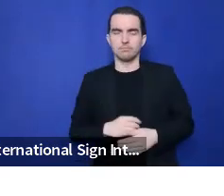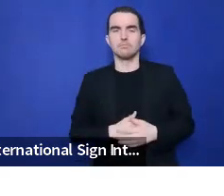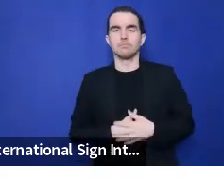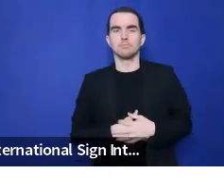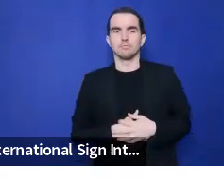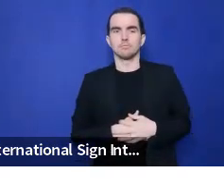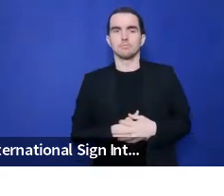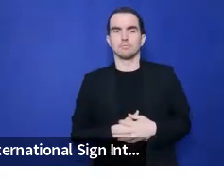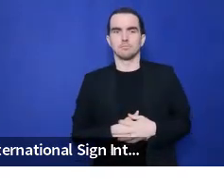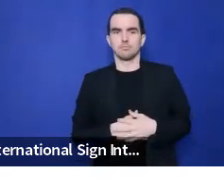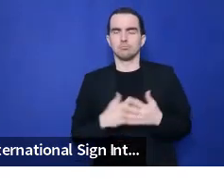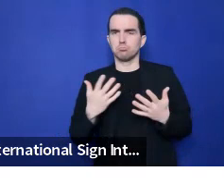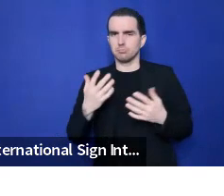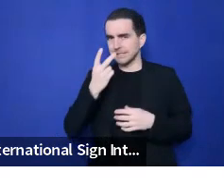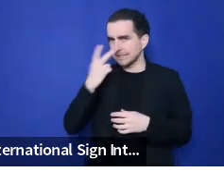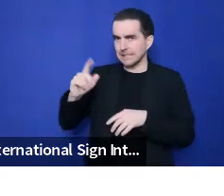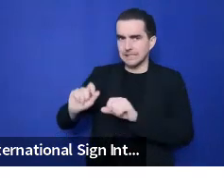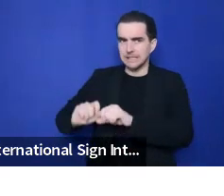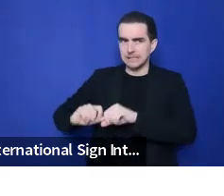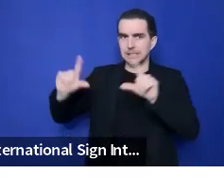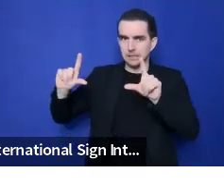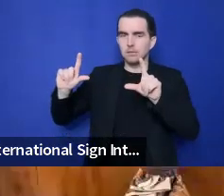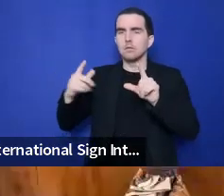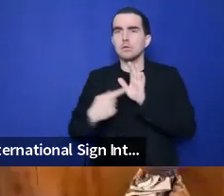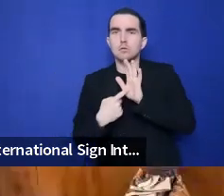isolation. Next slide, please.